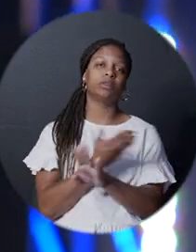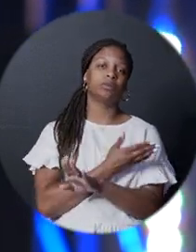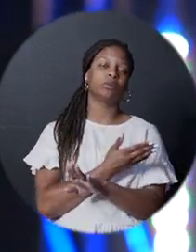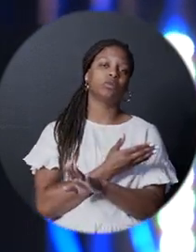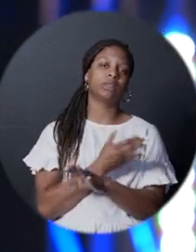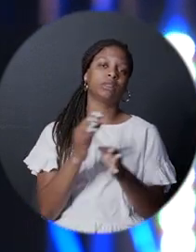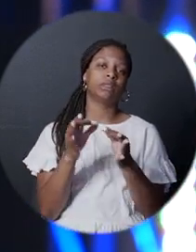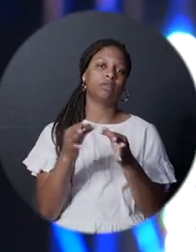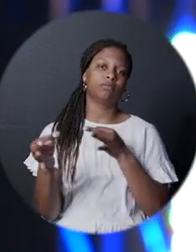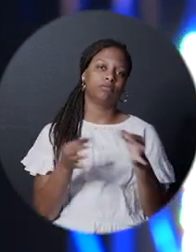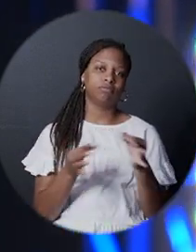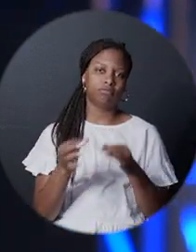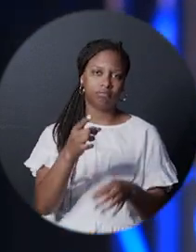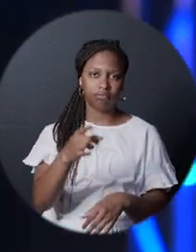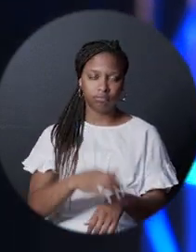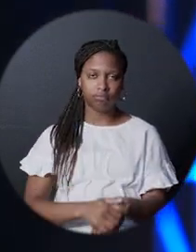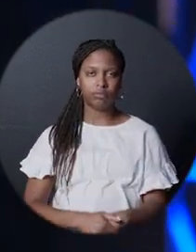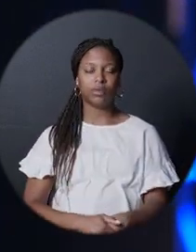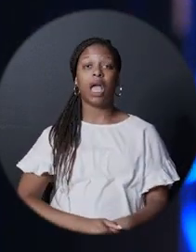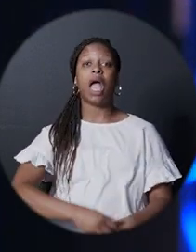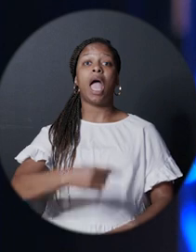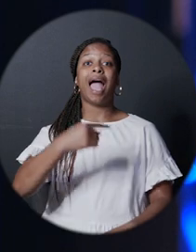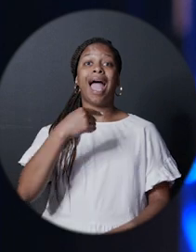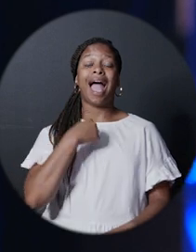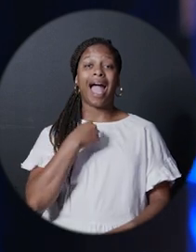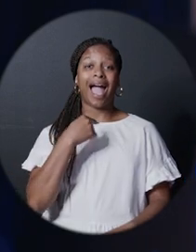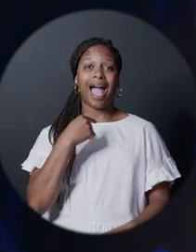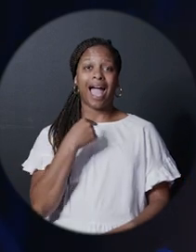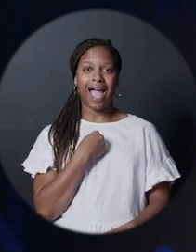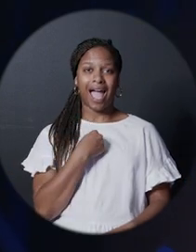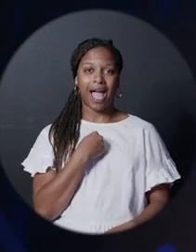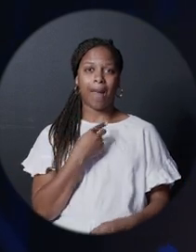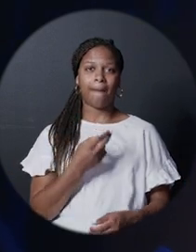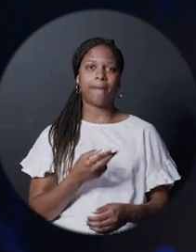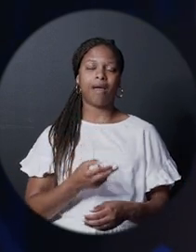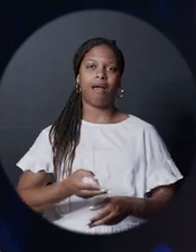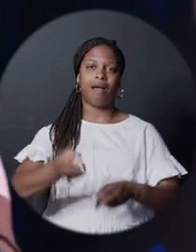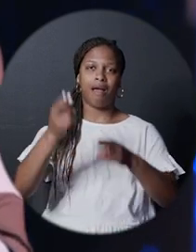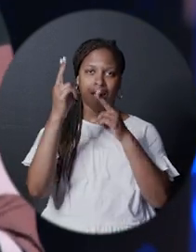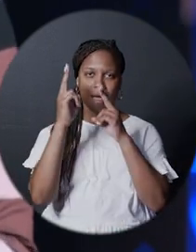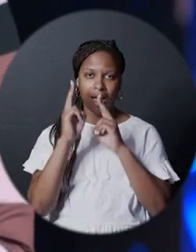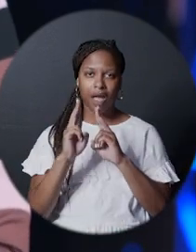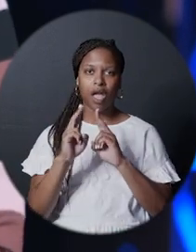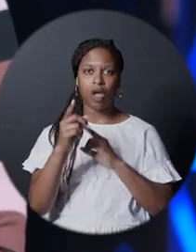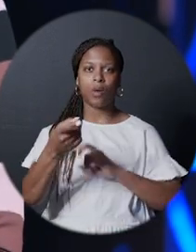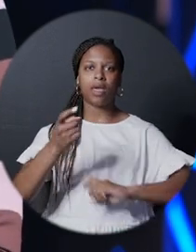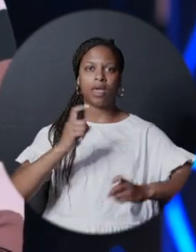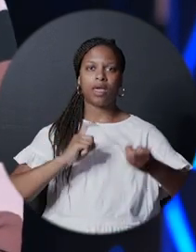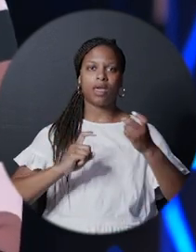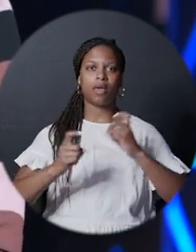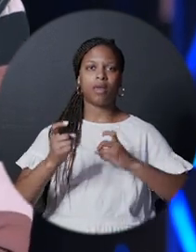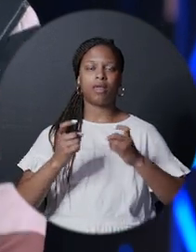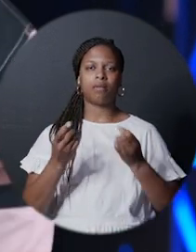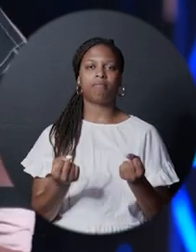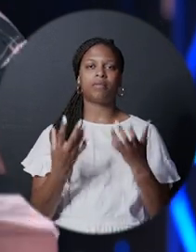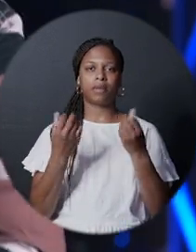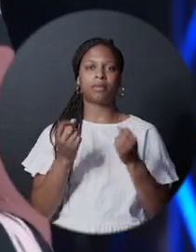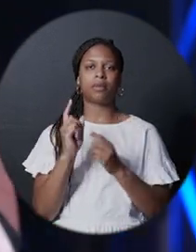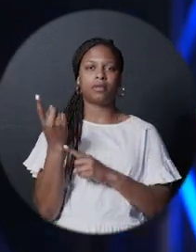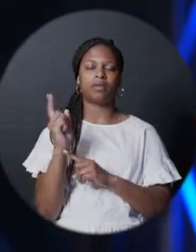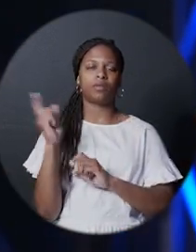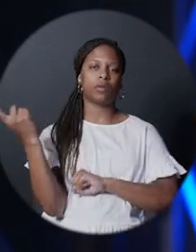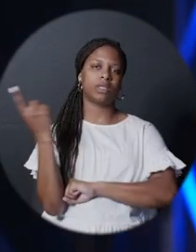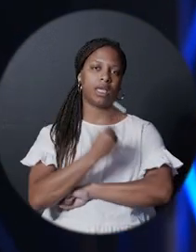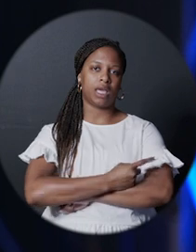be even before they define you. I am honored that you gave me